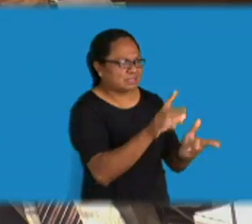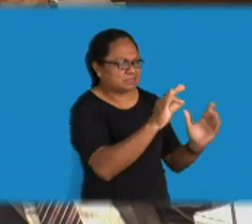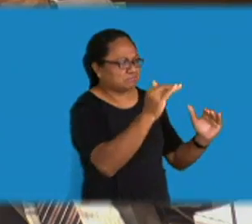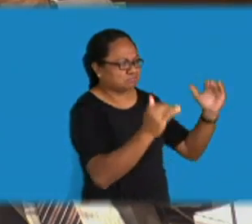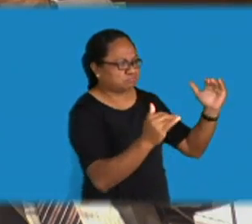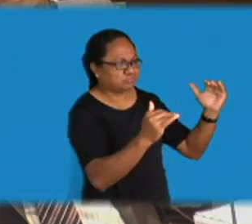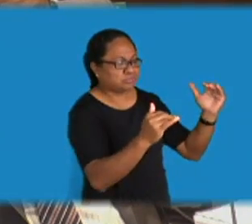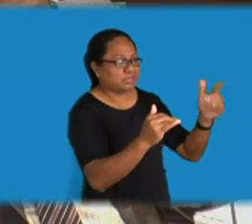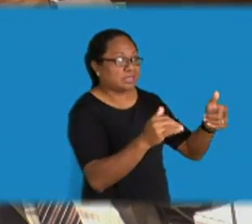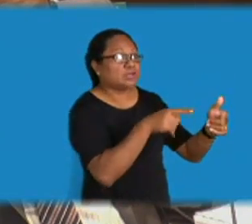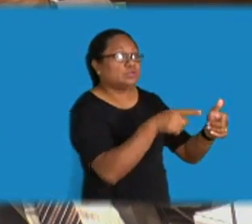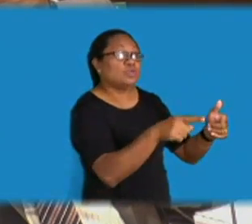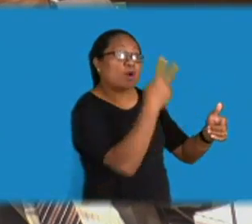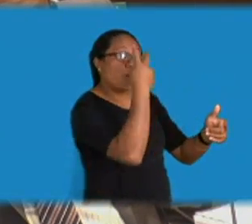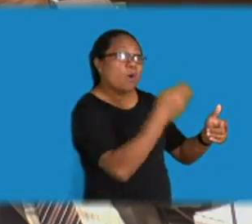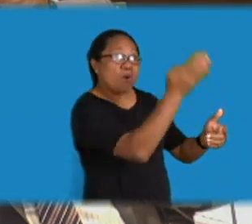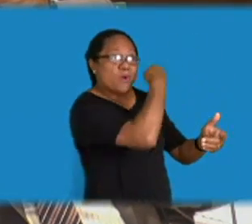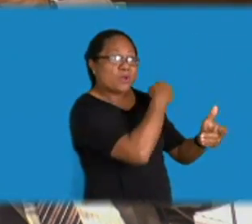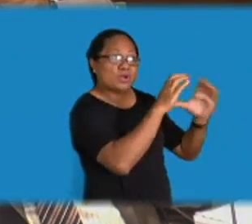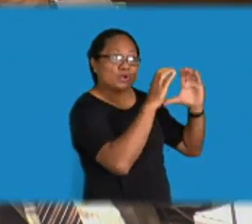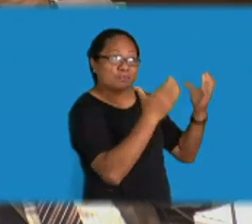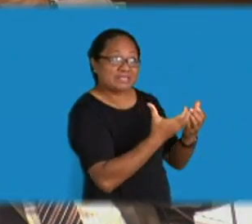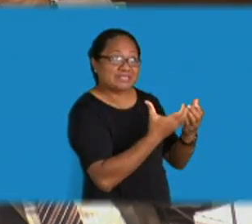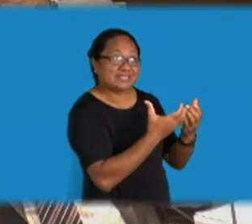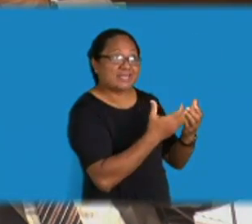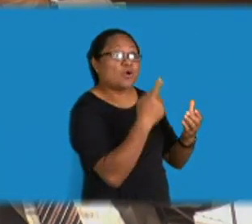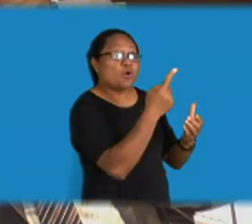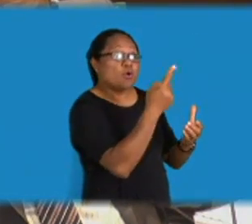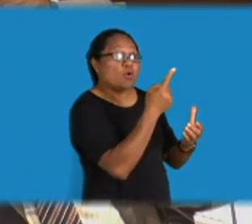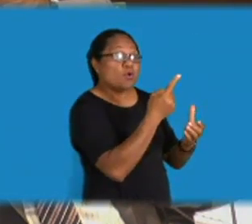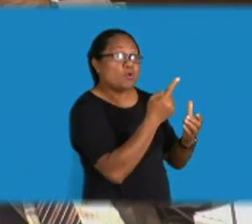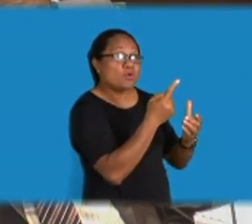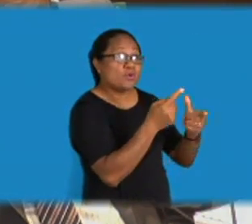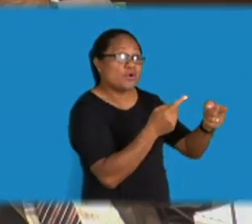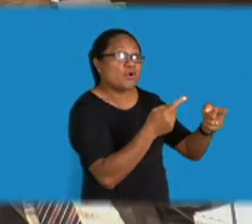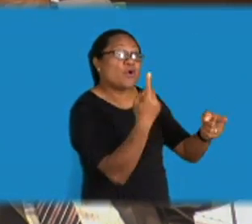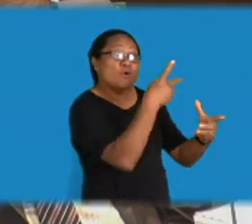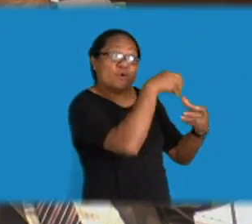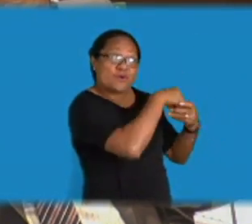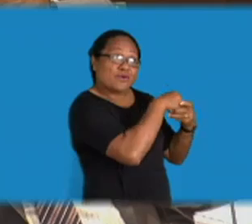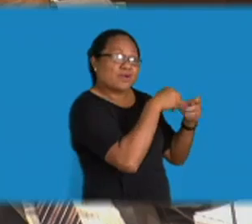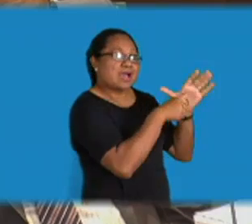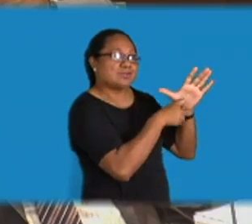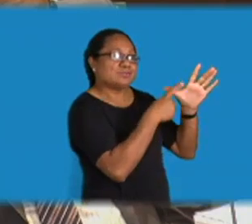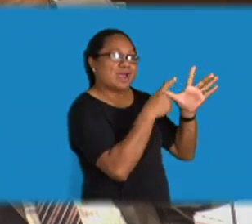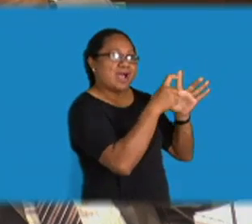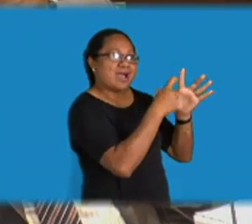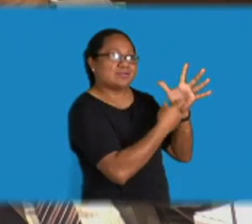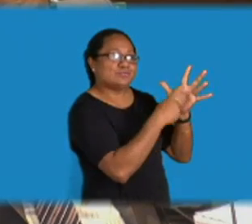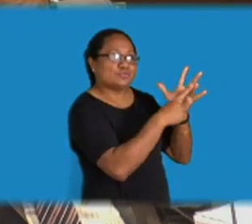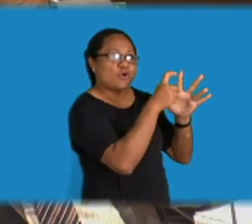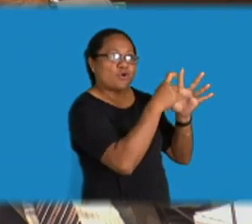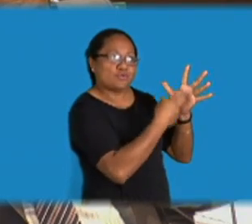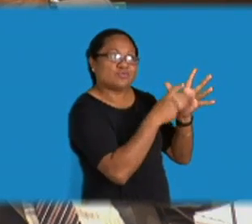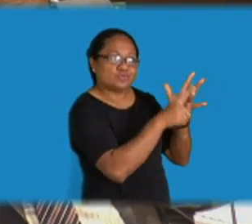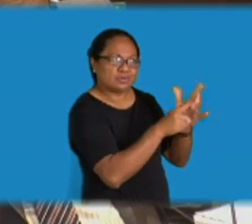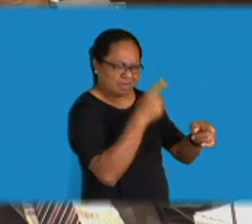substandard to what the former committee headed by the Honorable Randrondo, or not headed by, which he was in. Basically, that's what they're